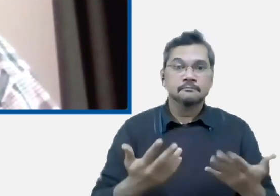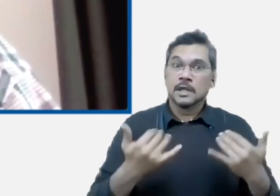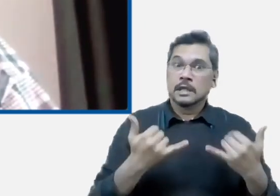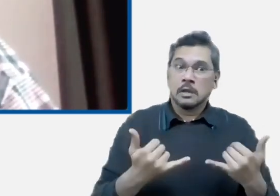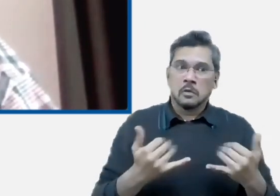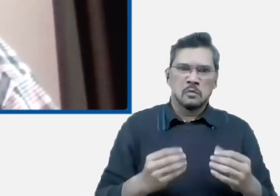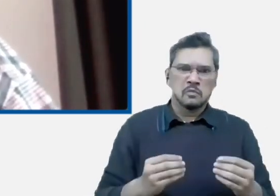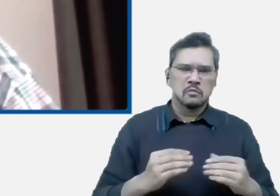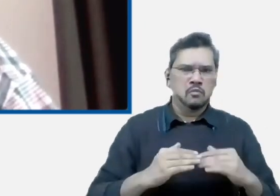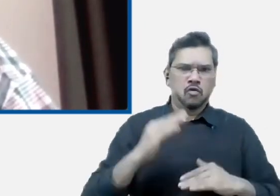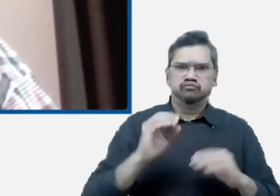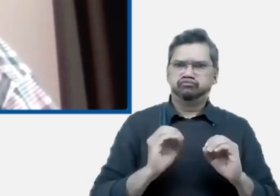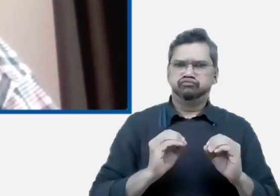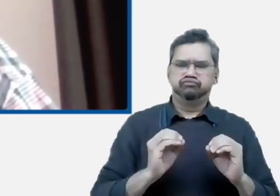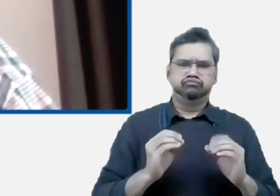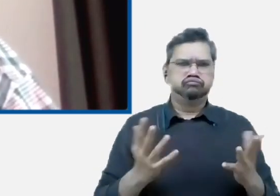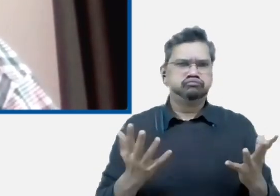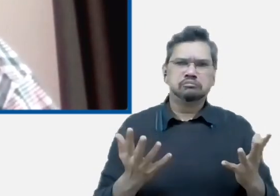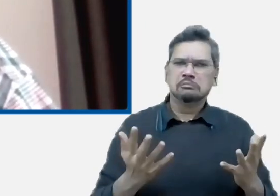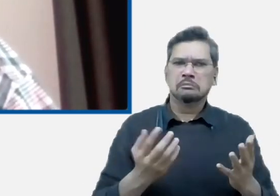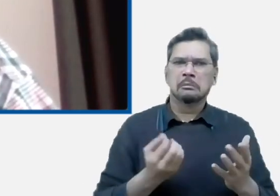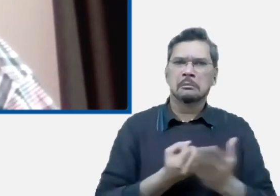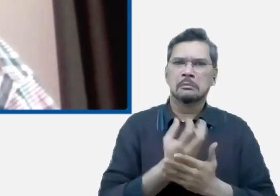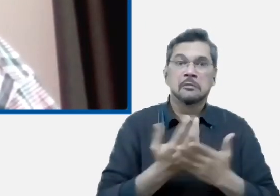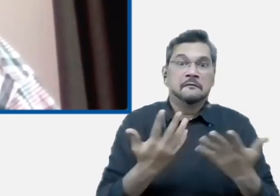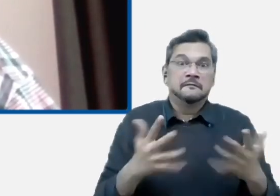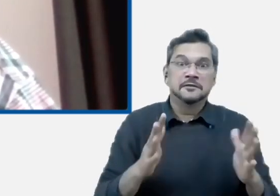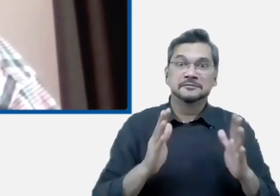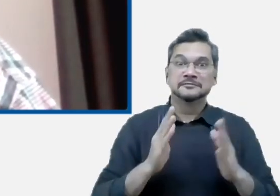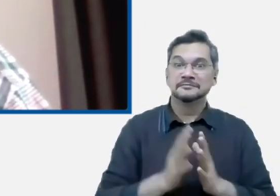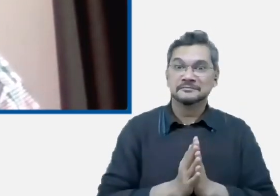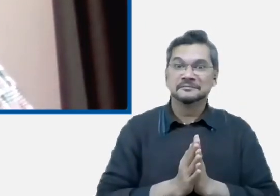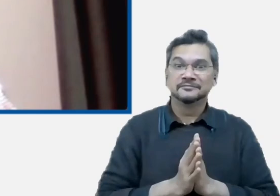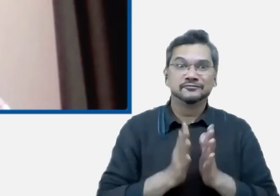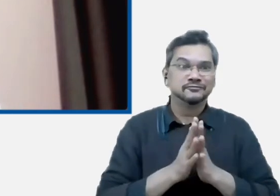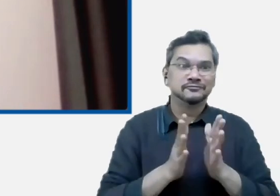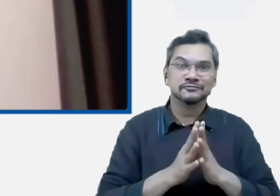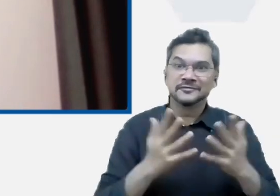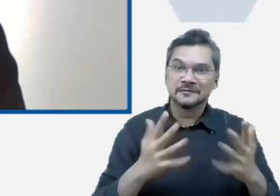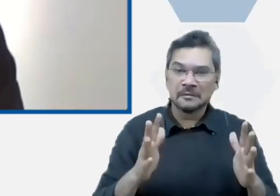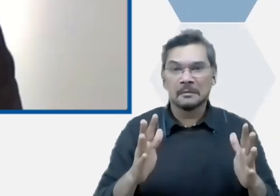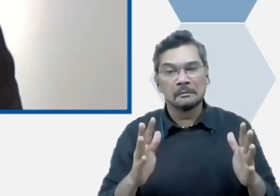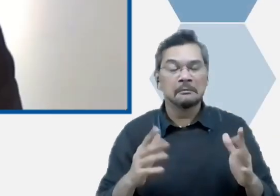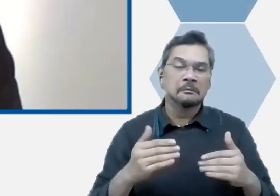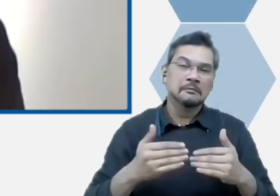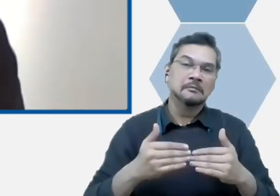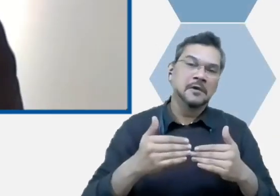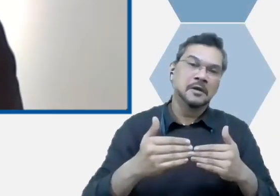us, and we'll get to work on the issues that we mentioned. Thank you very much.